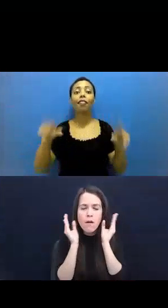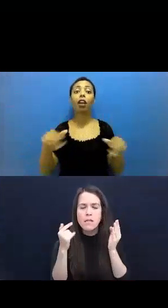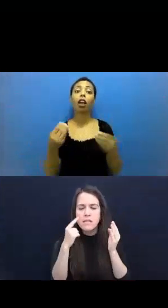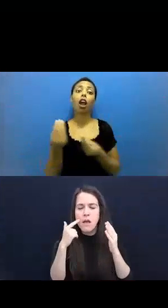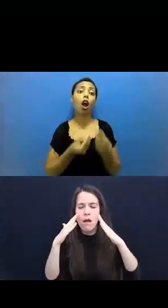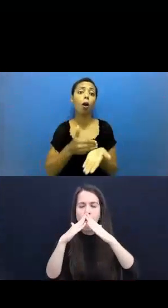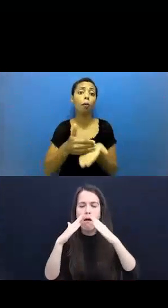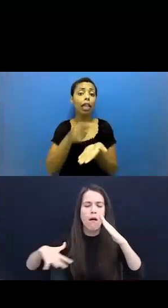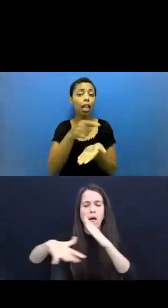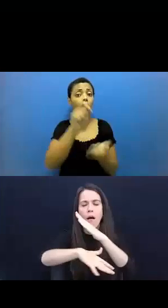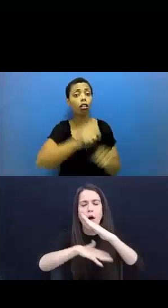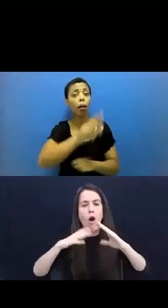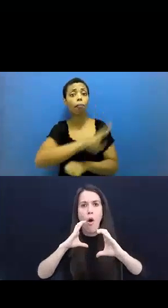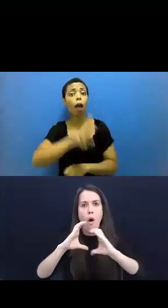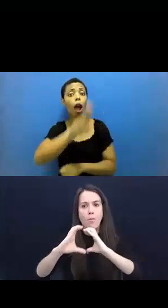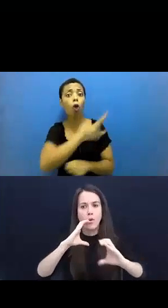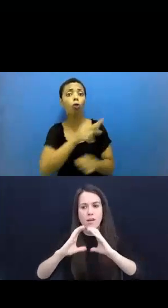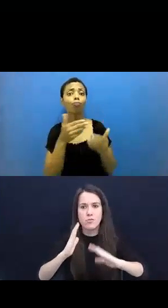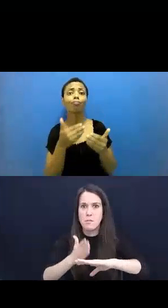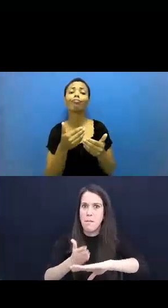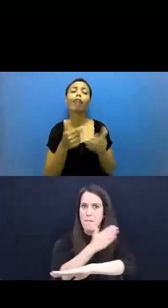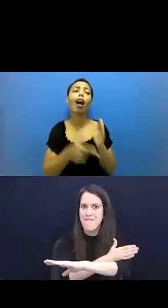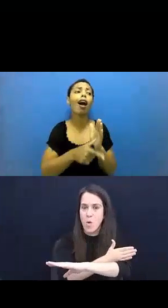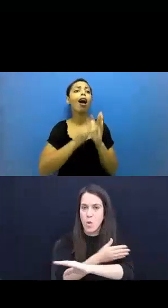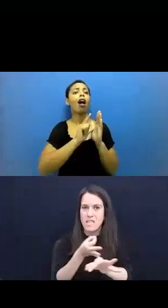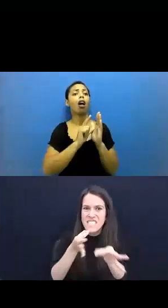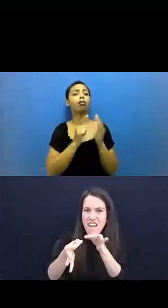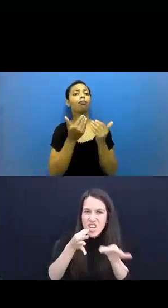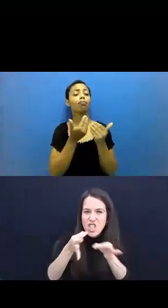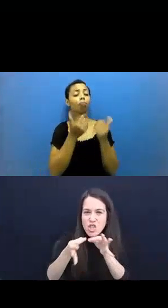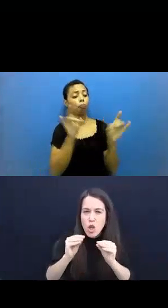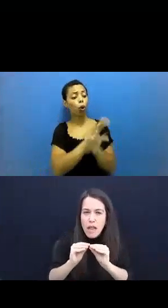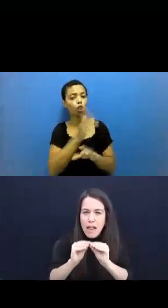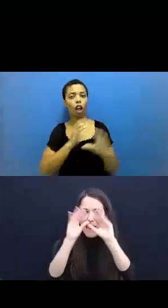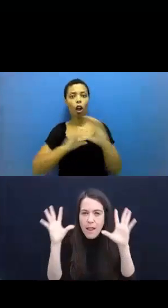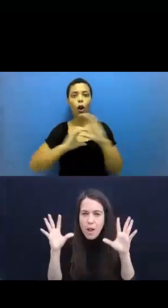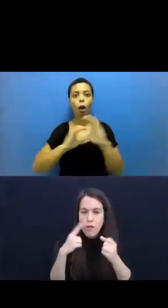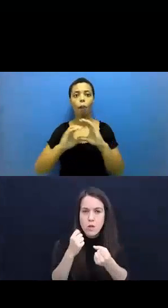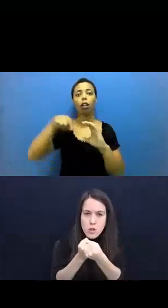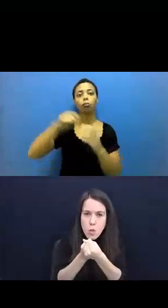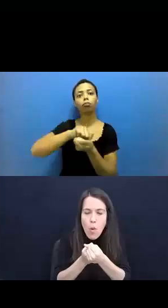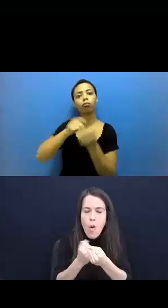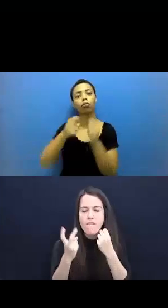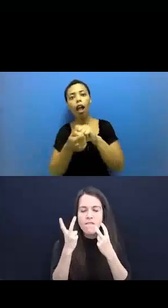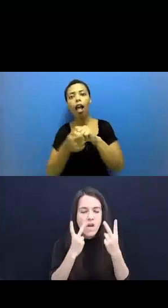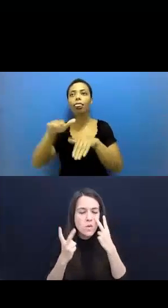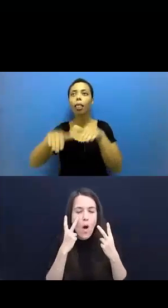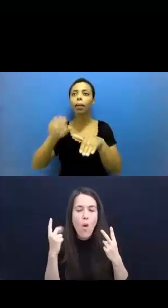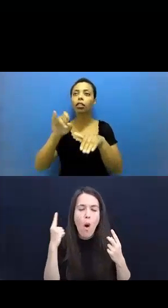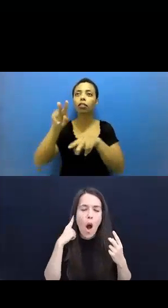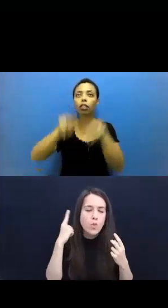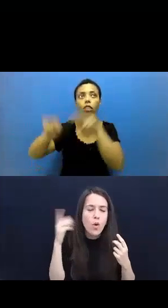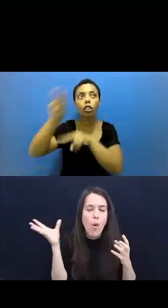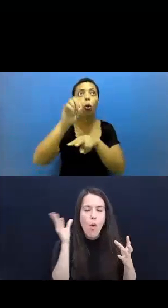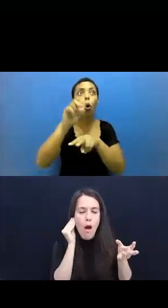of communication must be predefined because none will be supported or replaced by visual or audible information.